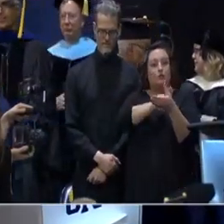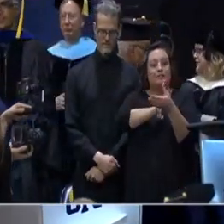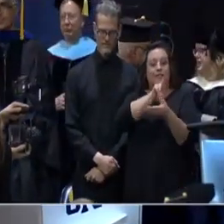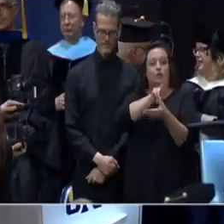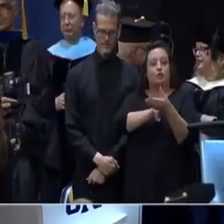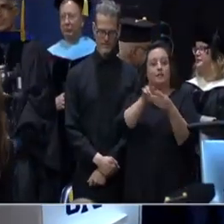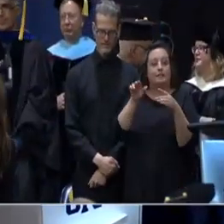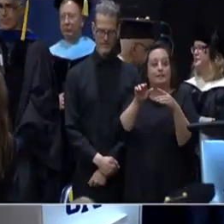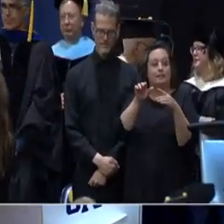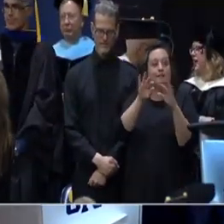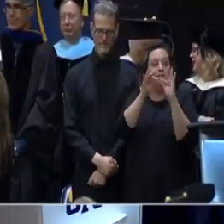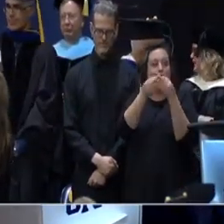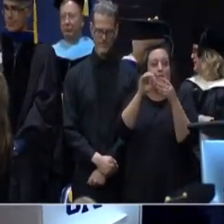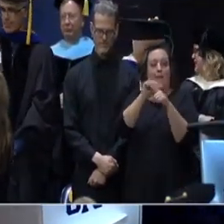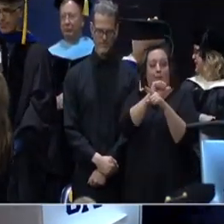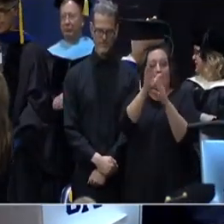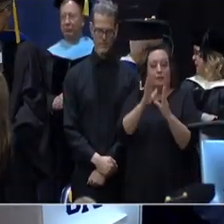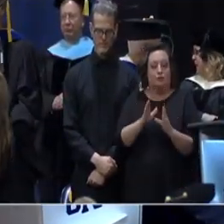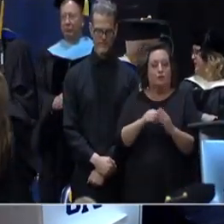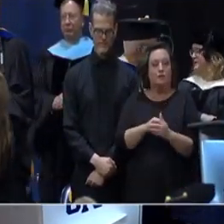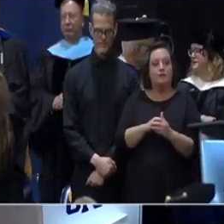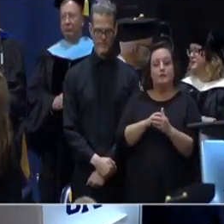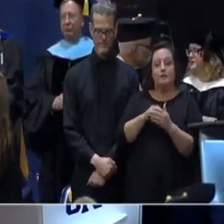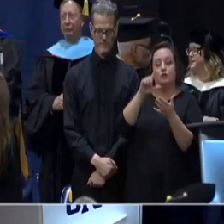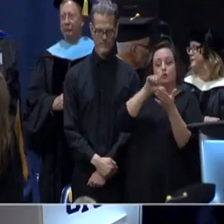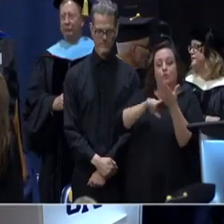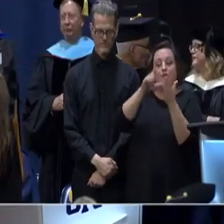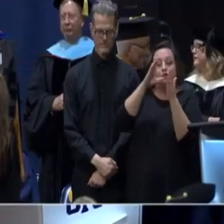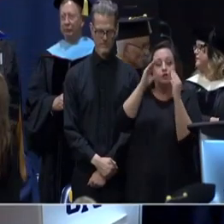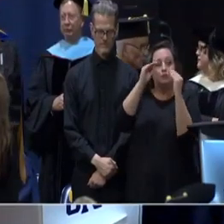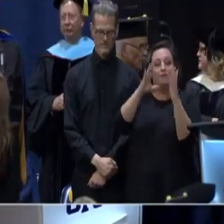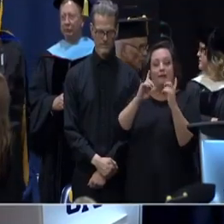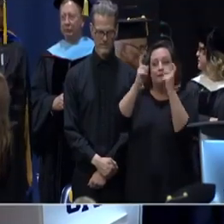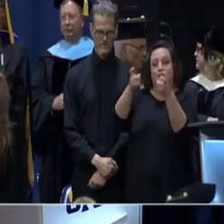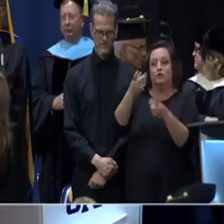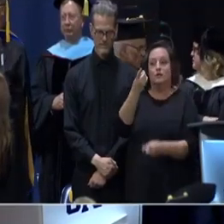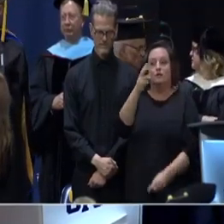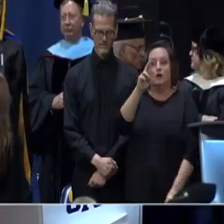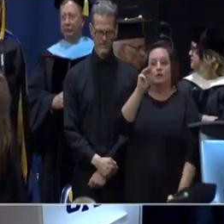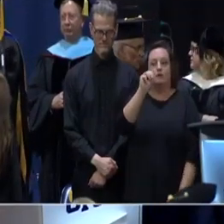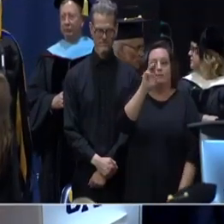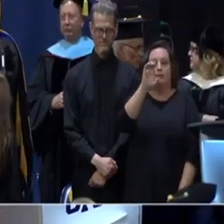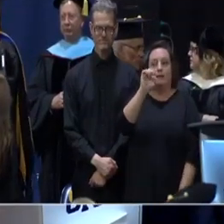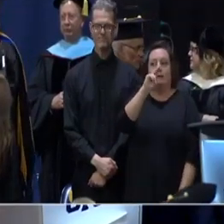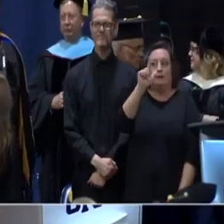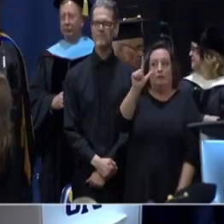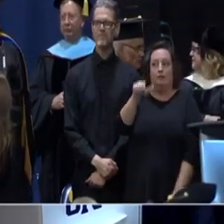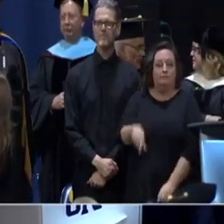practitioner. Dr. Roosley is being hooded by research professor Dr. McNeil.